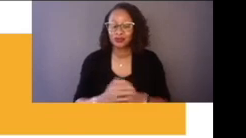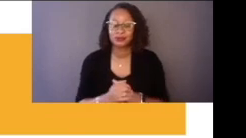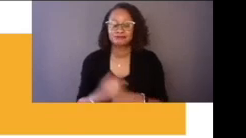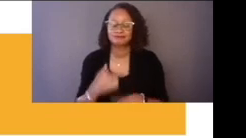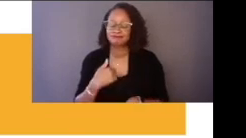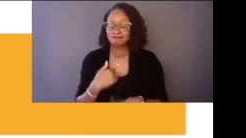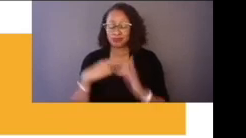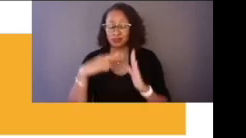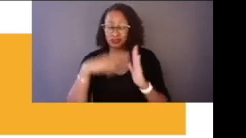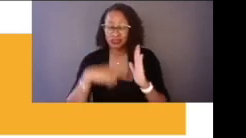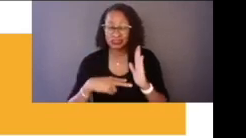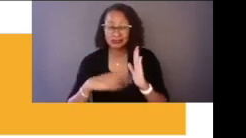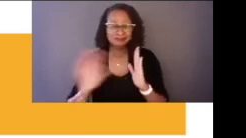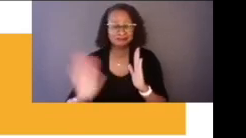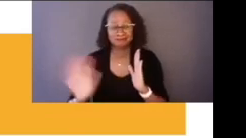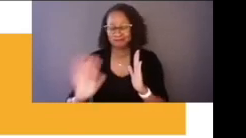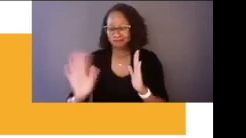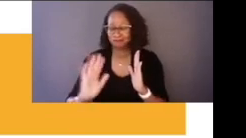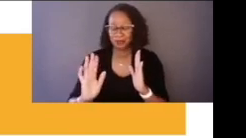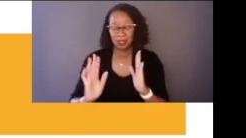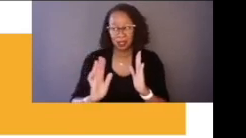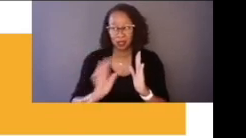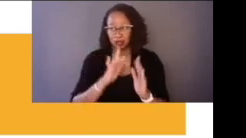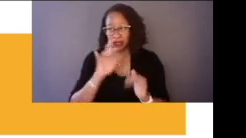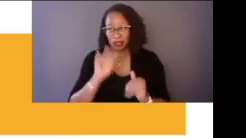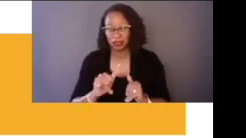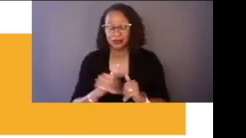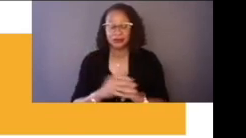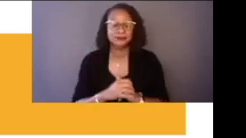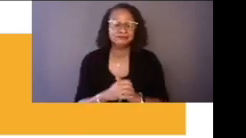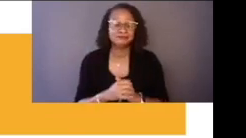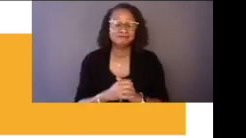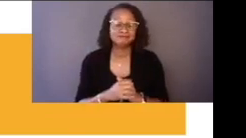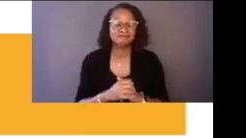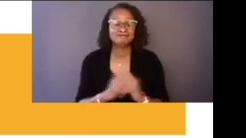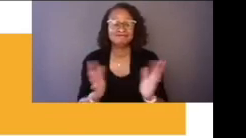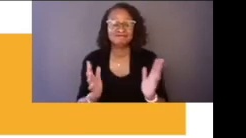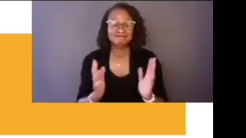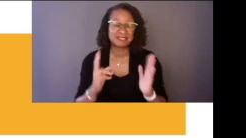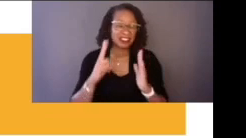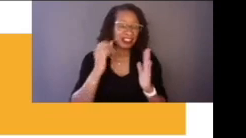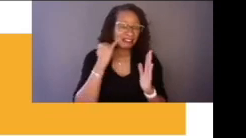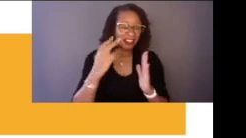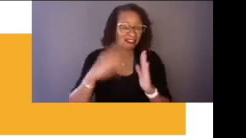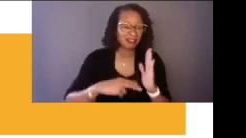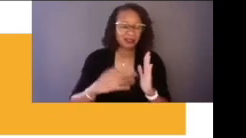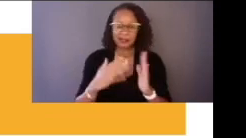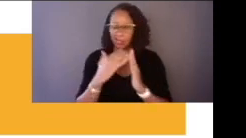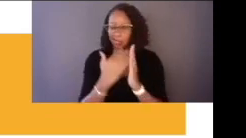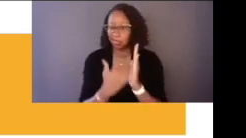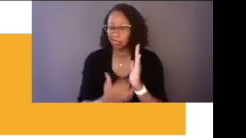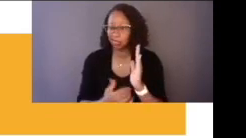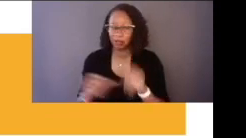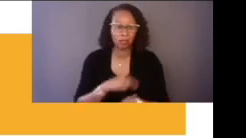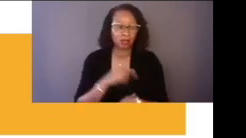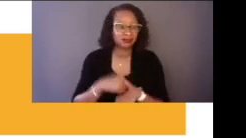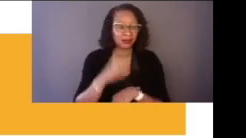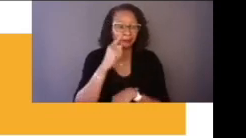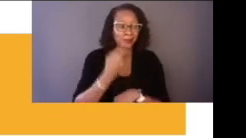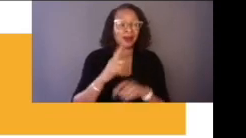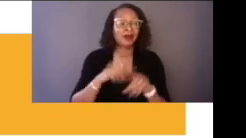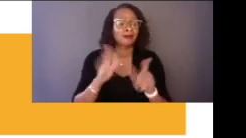going to read them all because it would frankly be too long a list, but you should definitely go